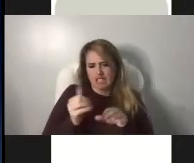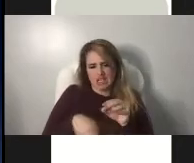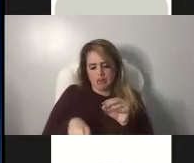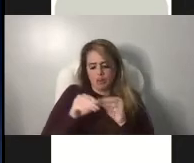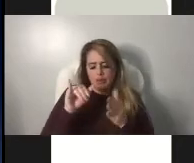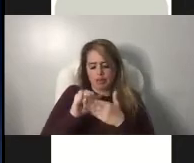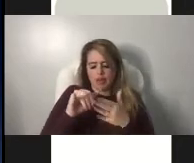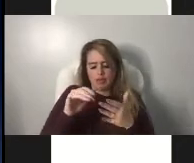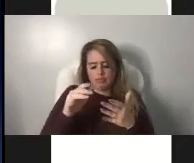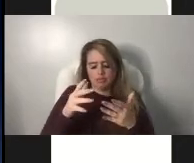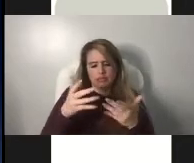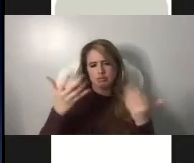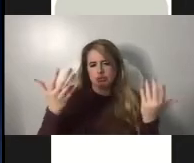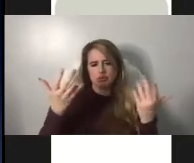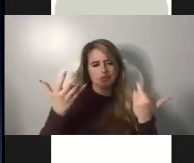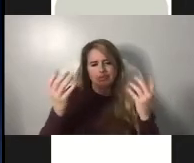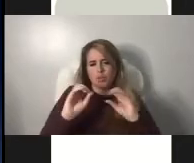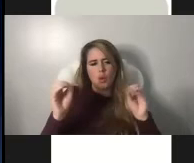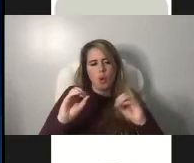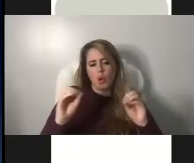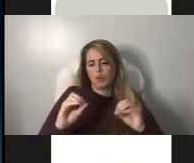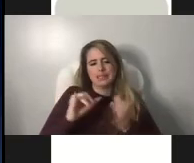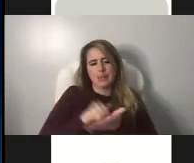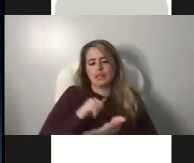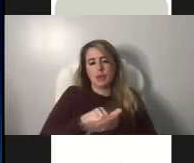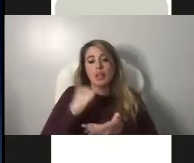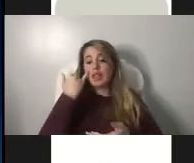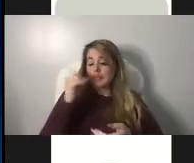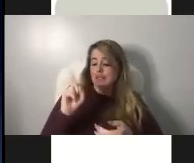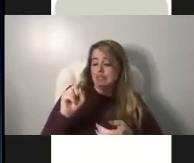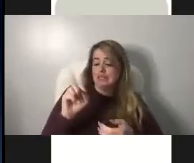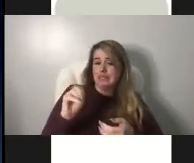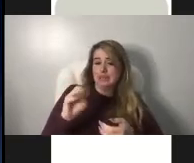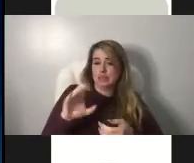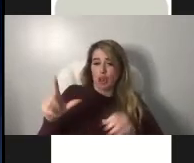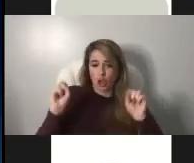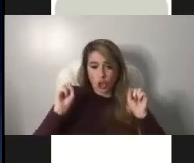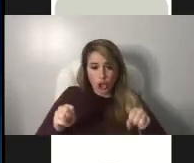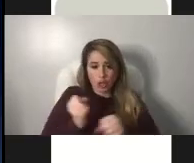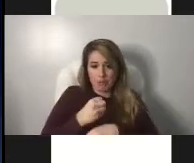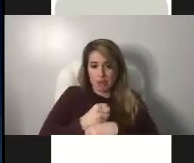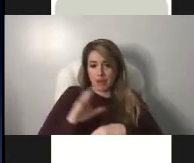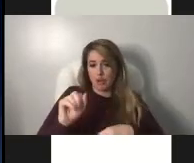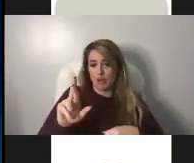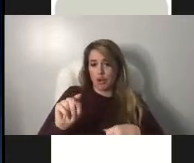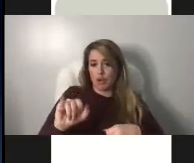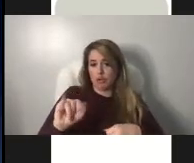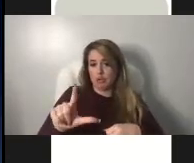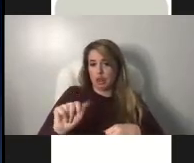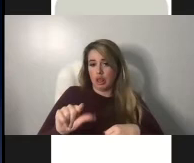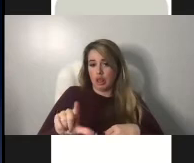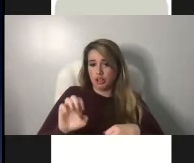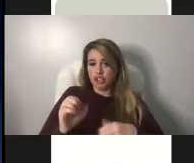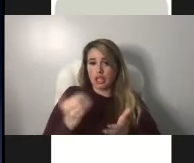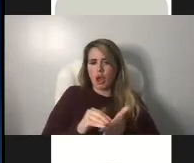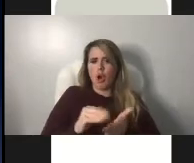restore normalcy of your joint. If stem cells could do that, this would be an enormous breakthrough and eliminate the need for us to perform